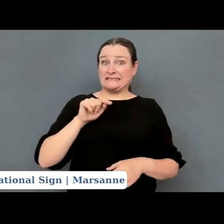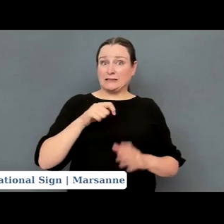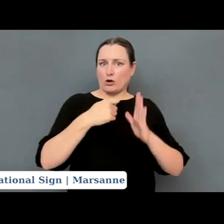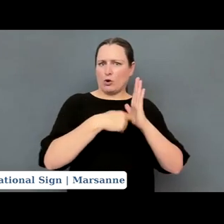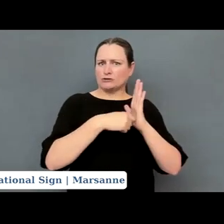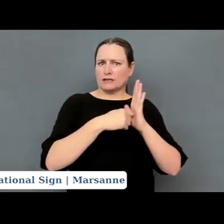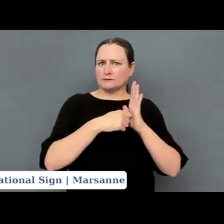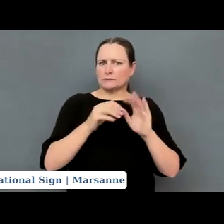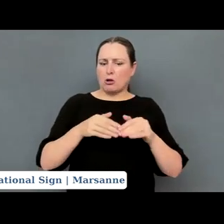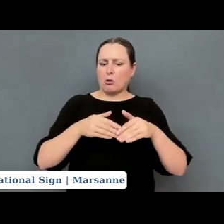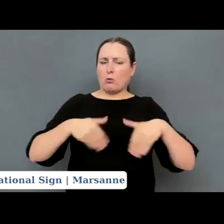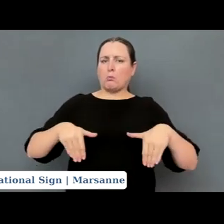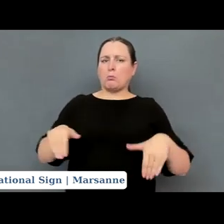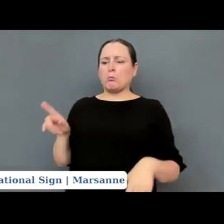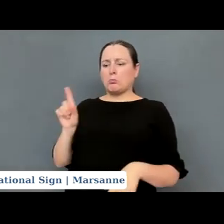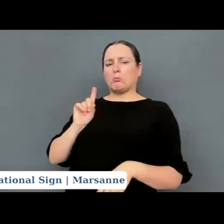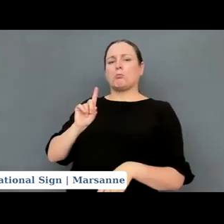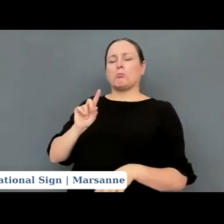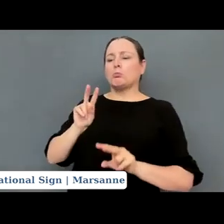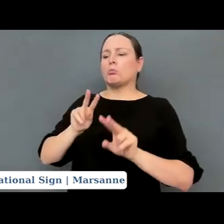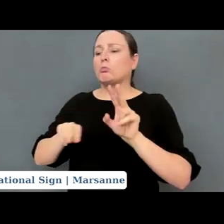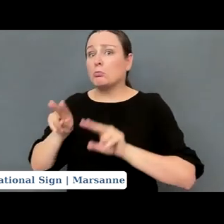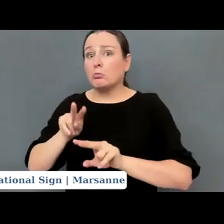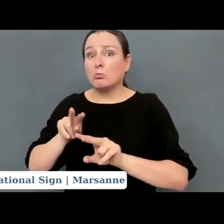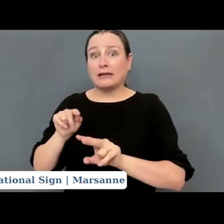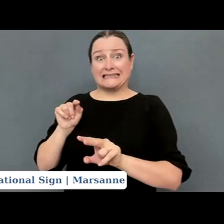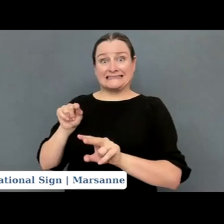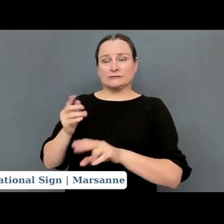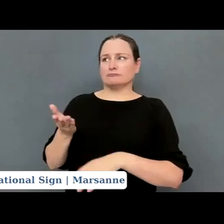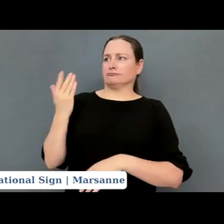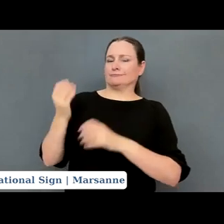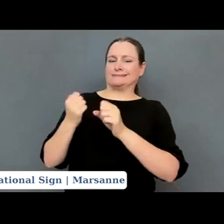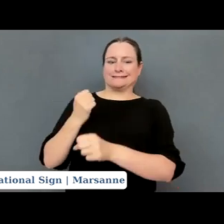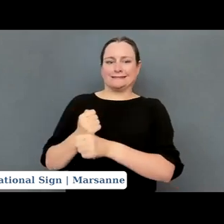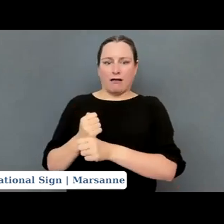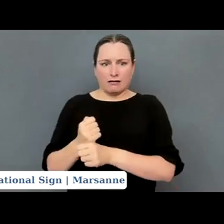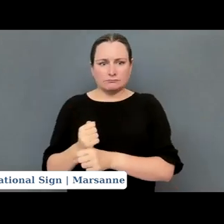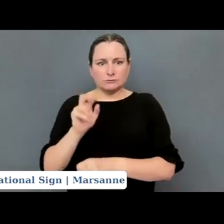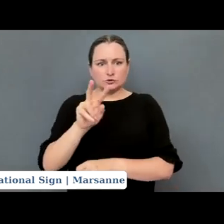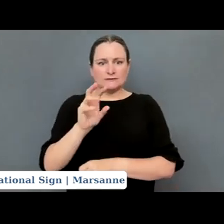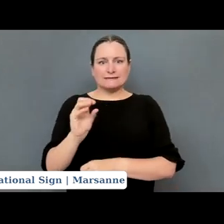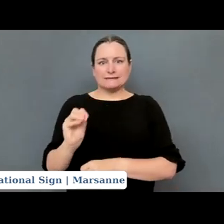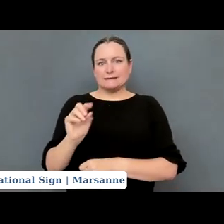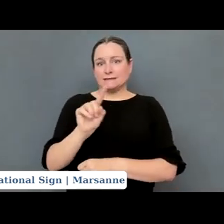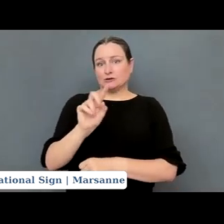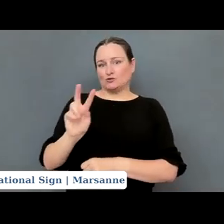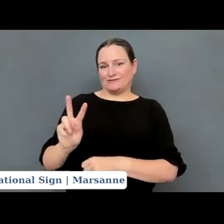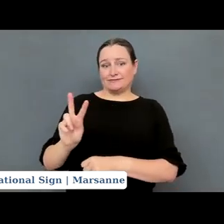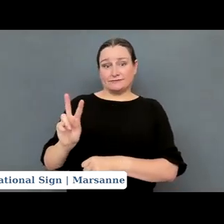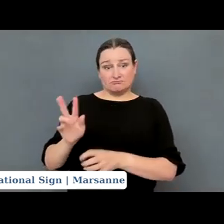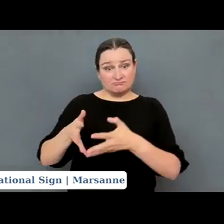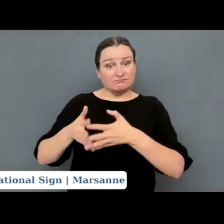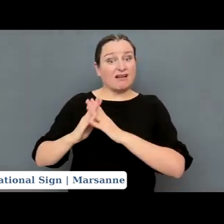a key actor of the different programs of social protection, and we focus on the basic